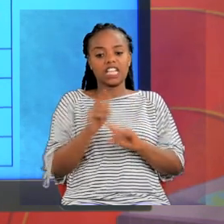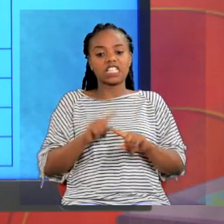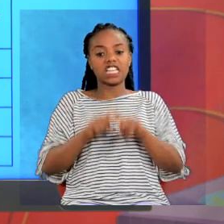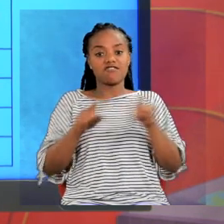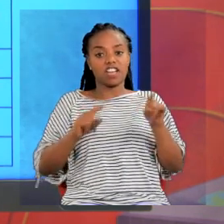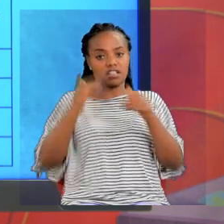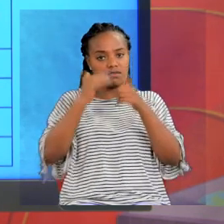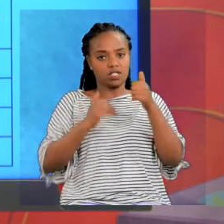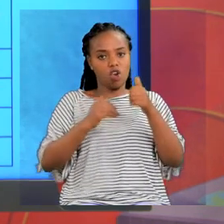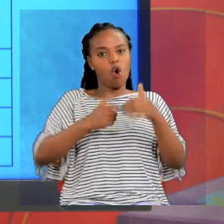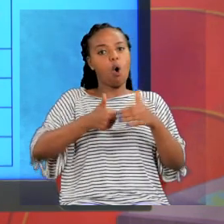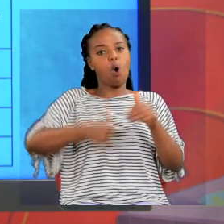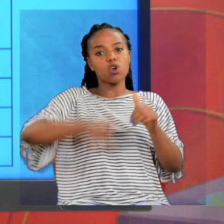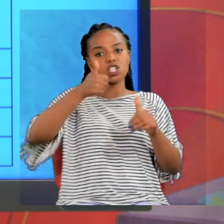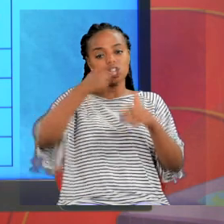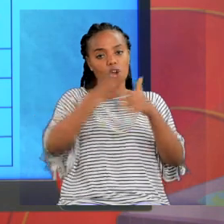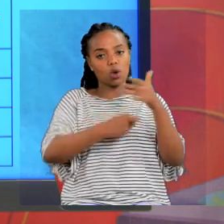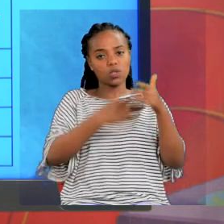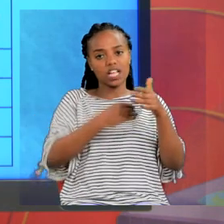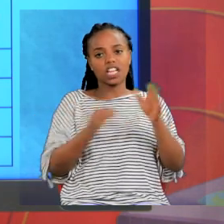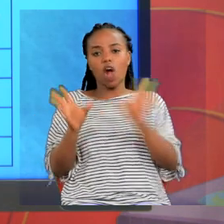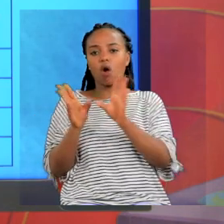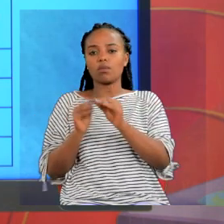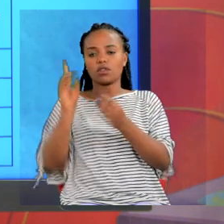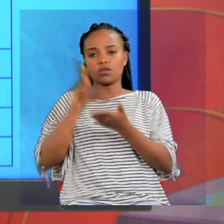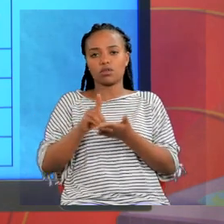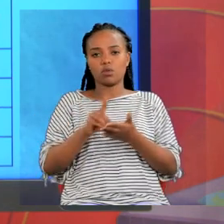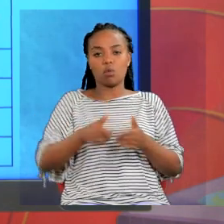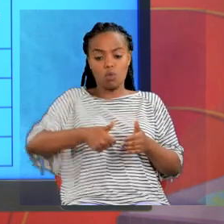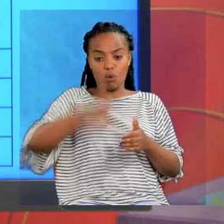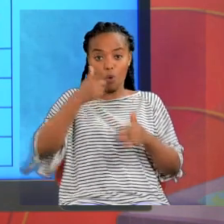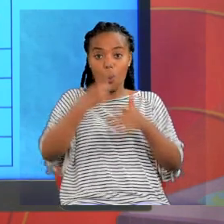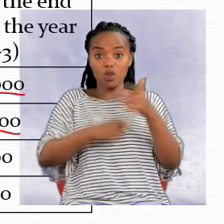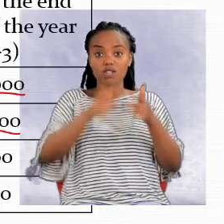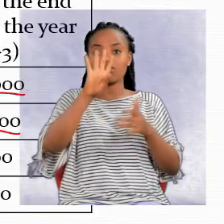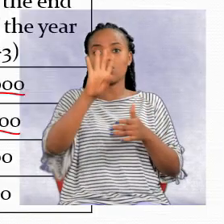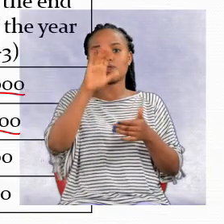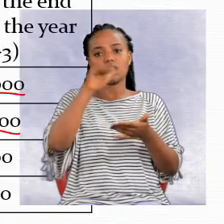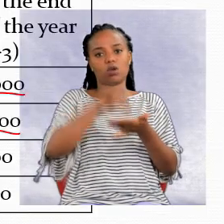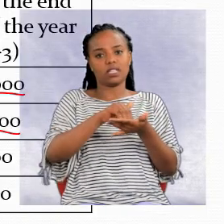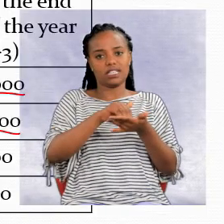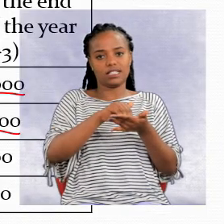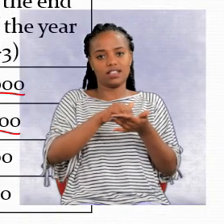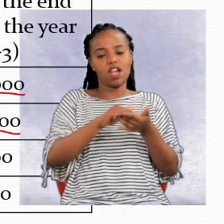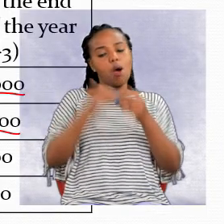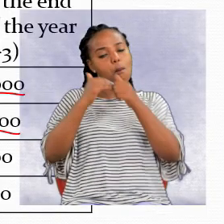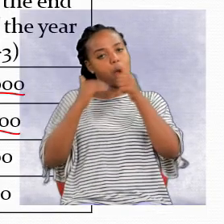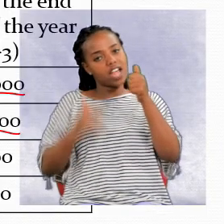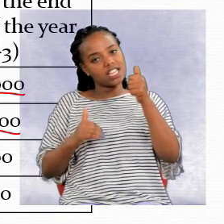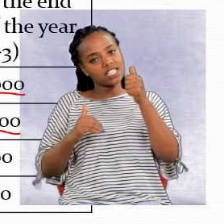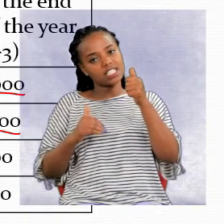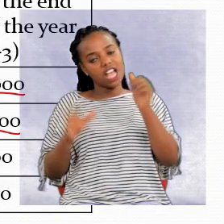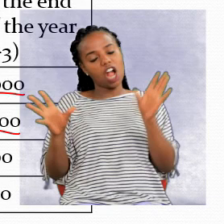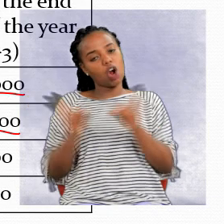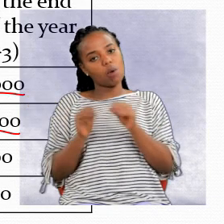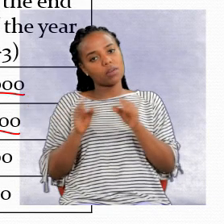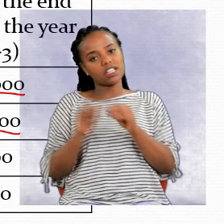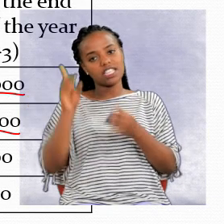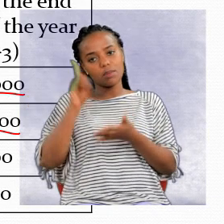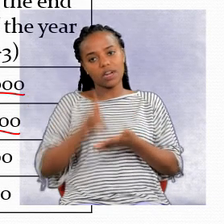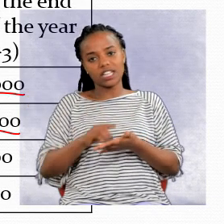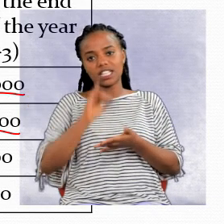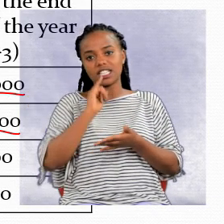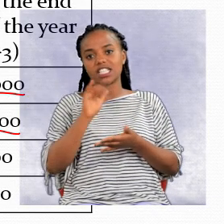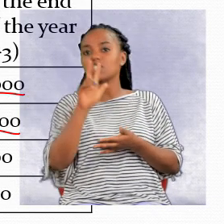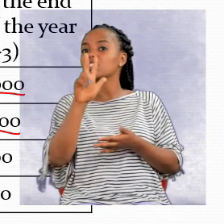the original cost and the accumulated depreciation. The original cost, it is 4,000 minus the accumulated depreciation